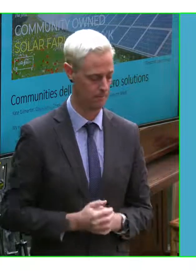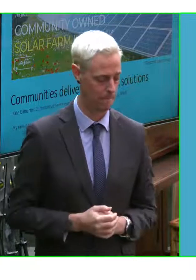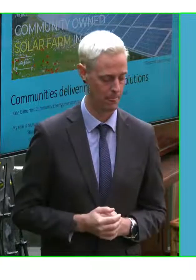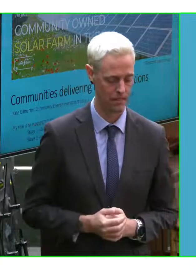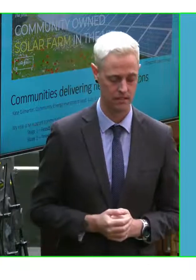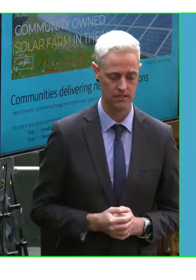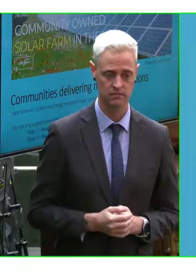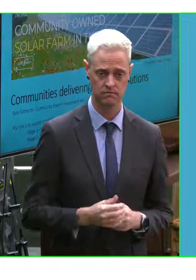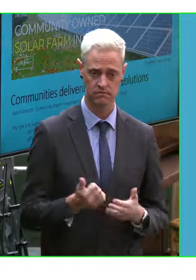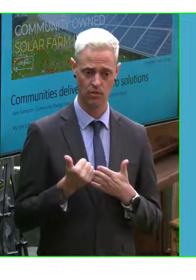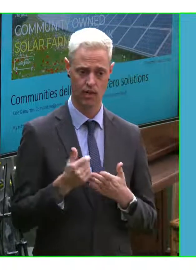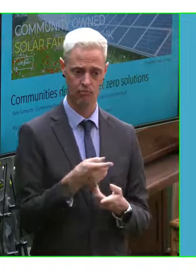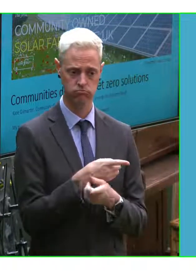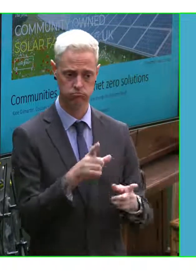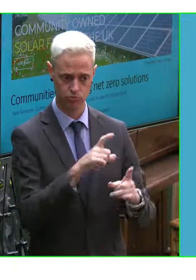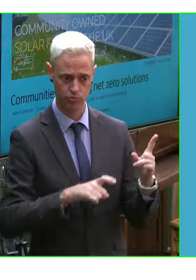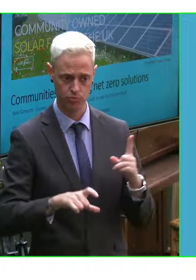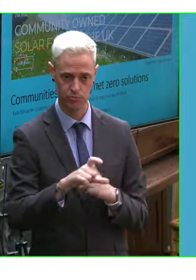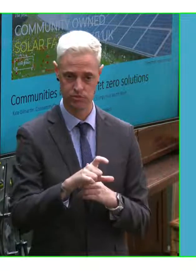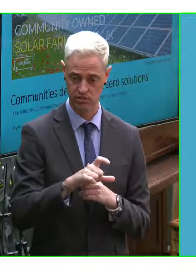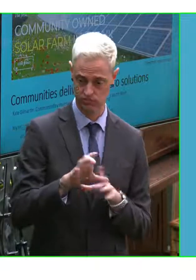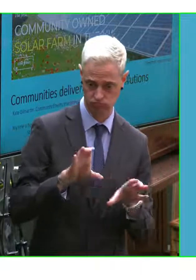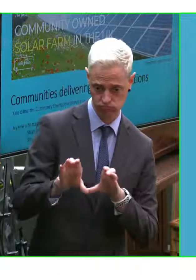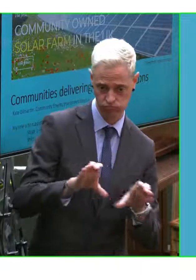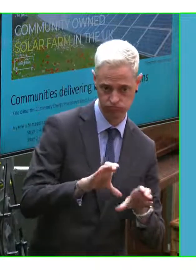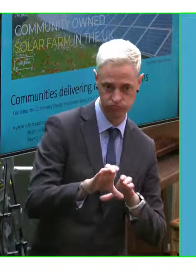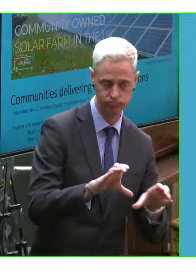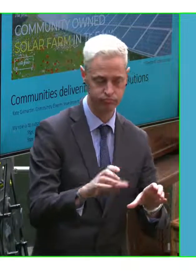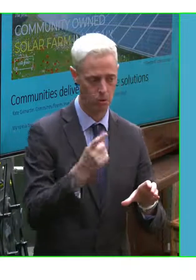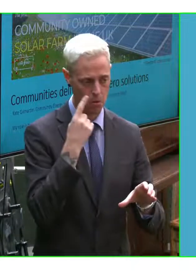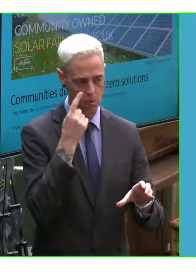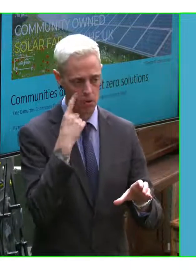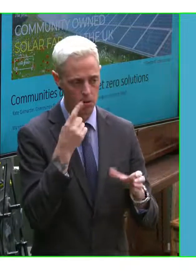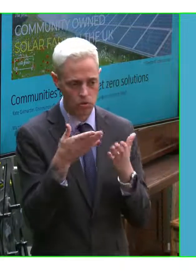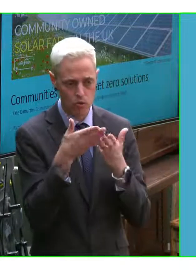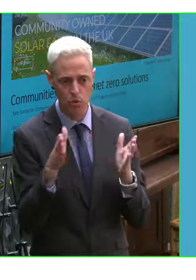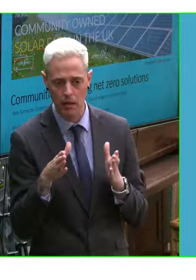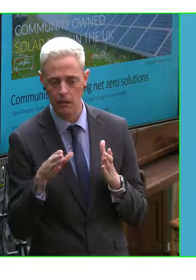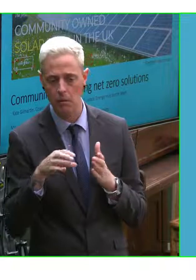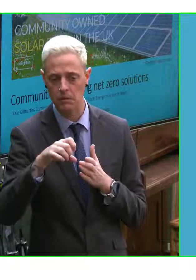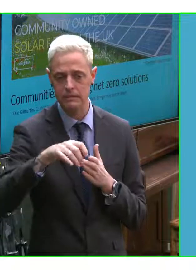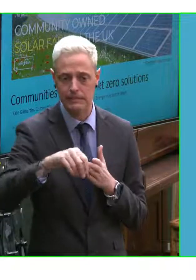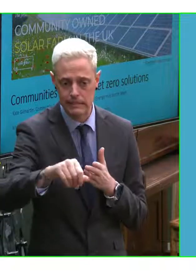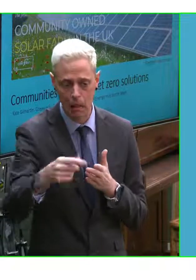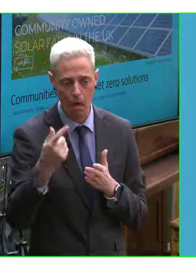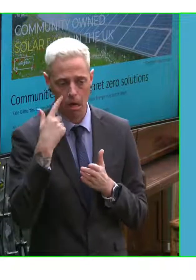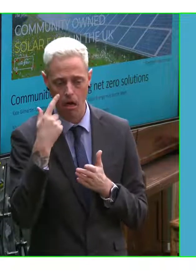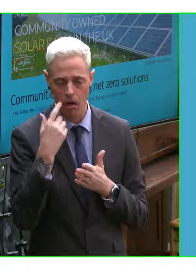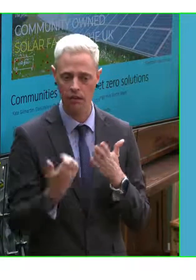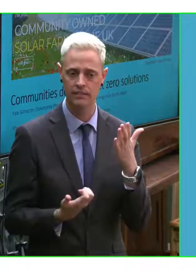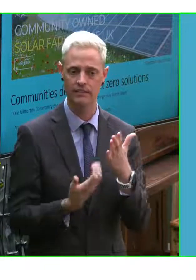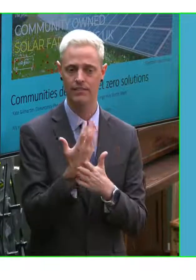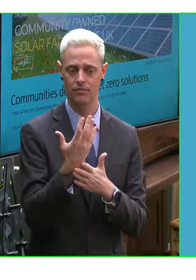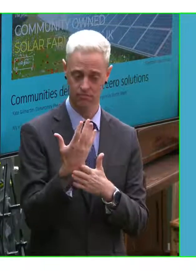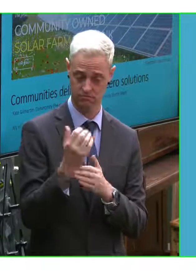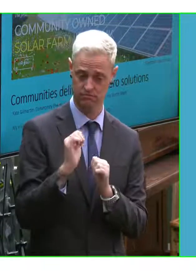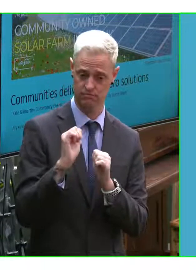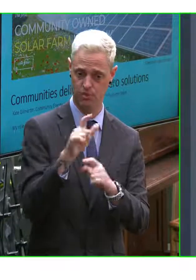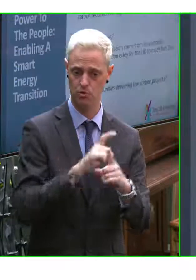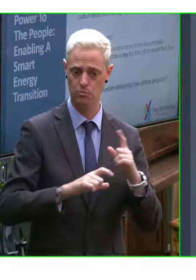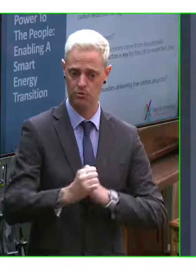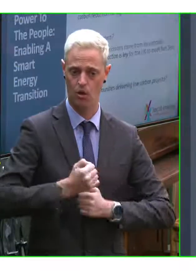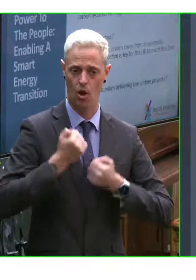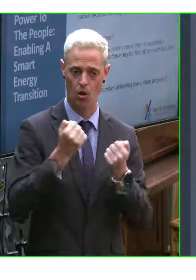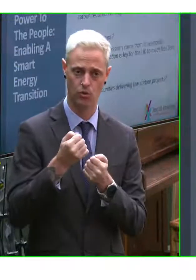communities access grant funding to look at scoping, seeding and delivering community-owned renewable energy